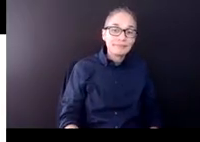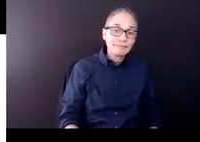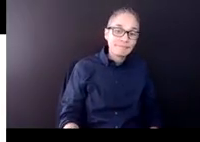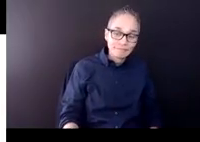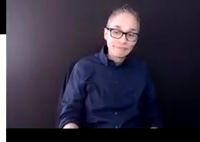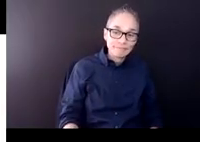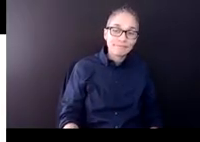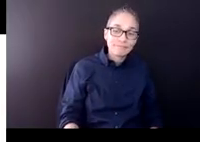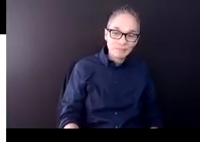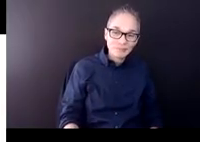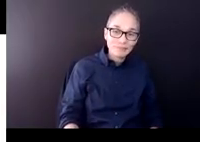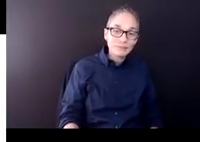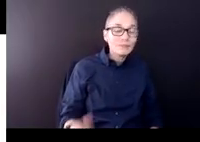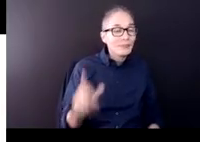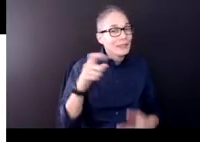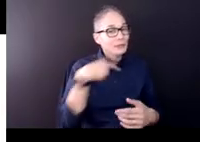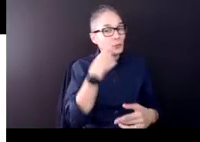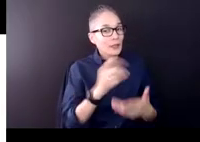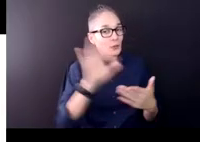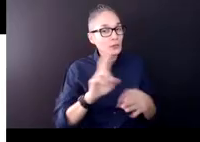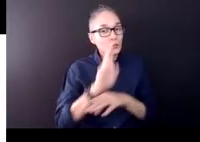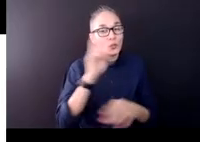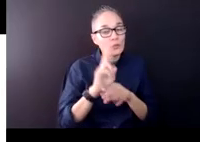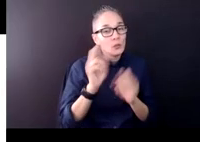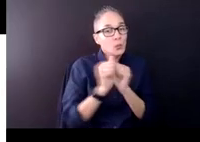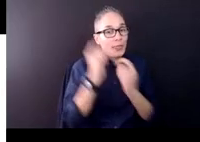direct our students to using it thoughtfully.